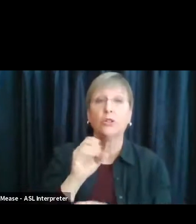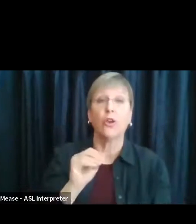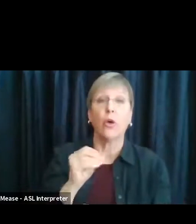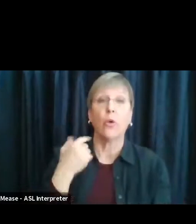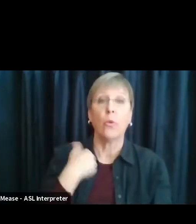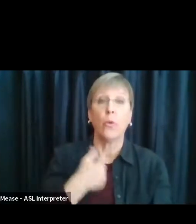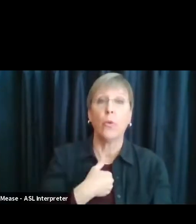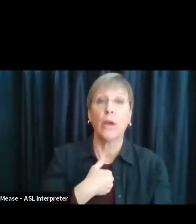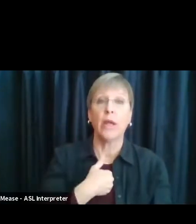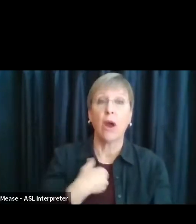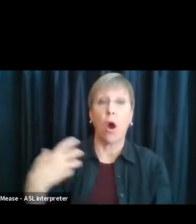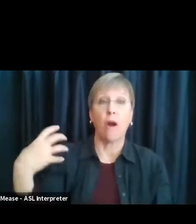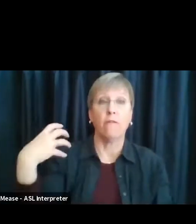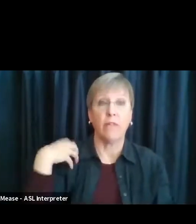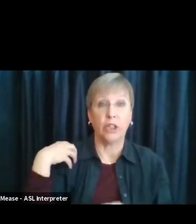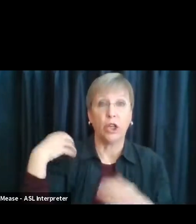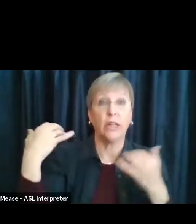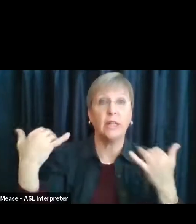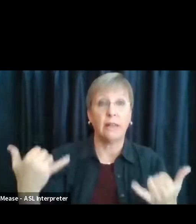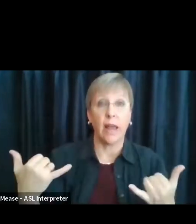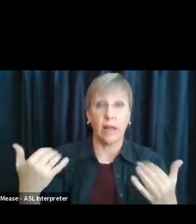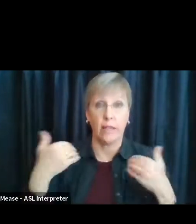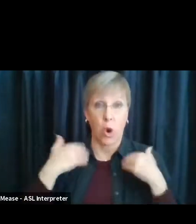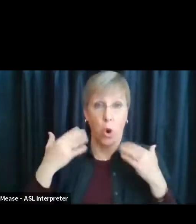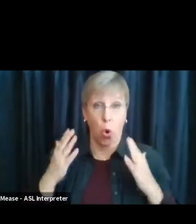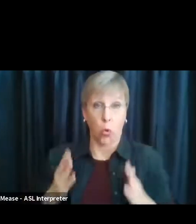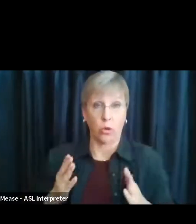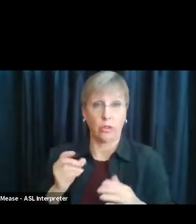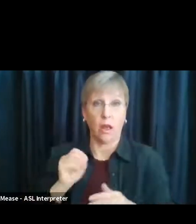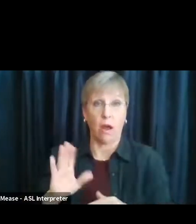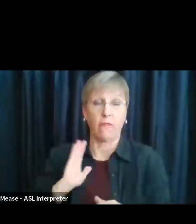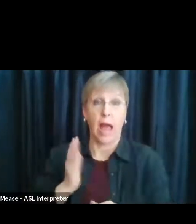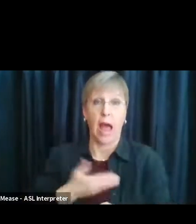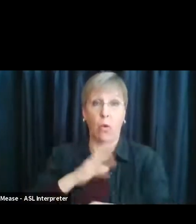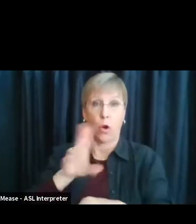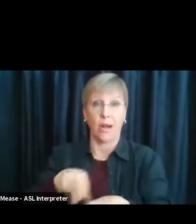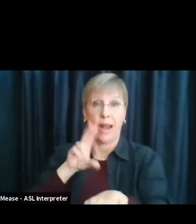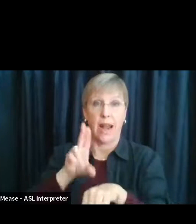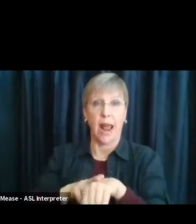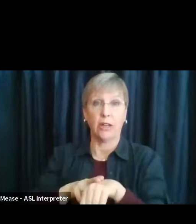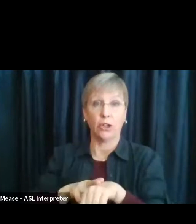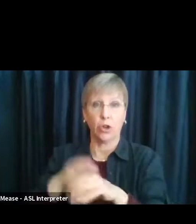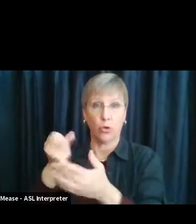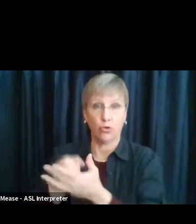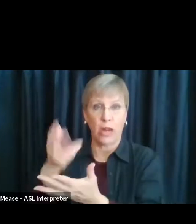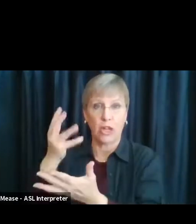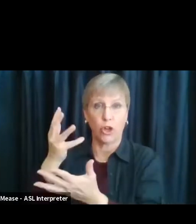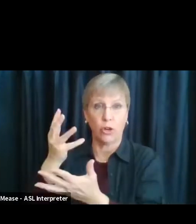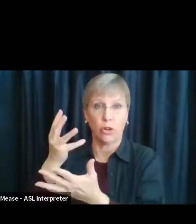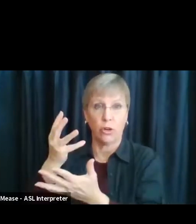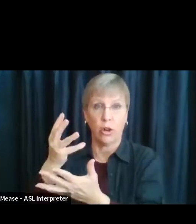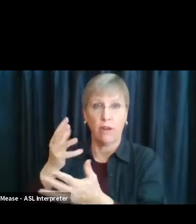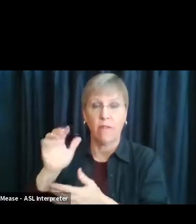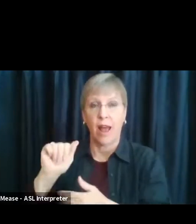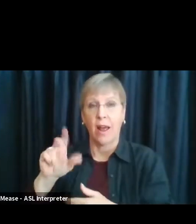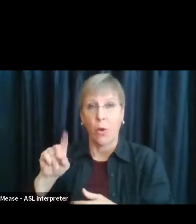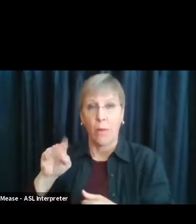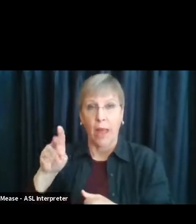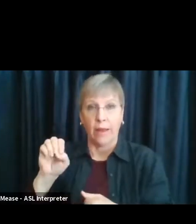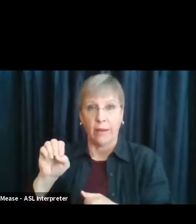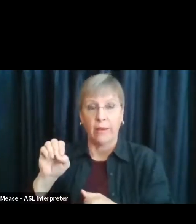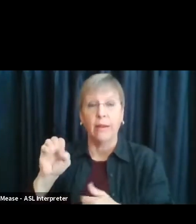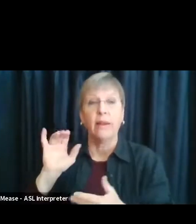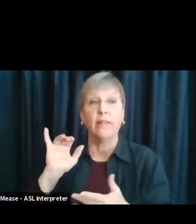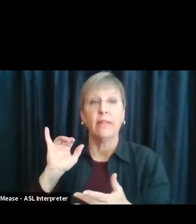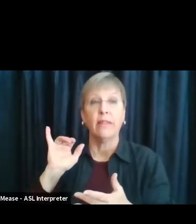are officially today the owners of our national treasure of Abomey, which